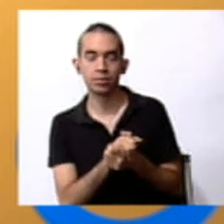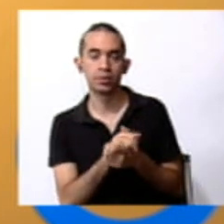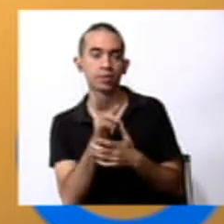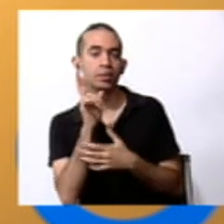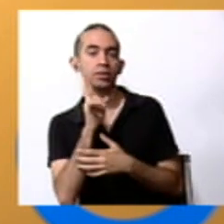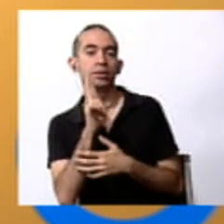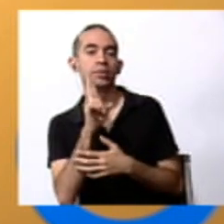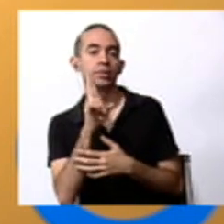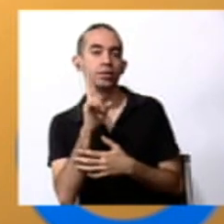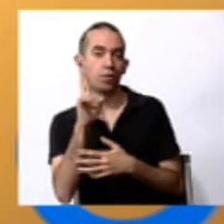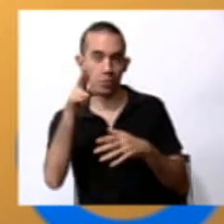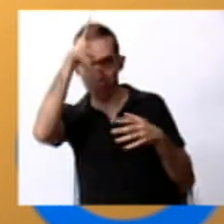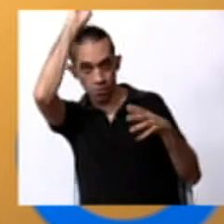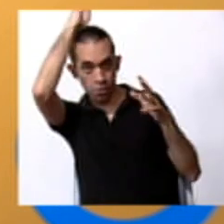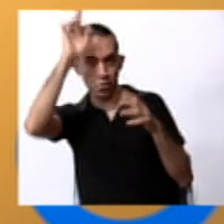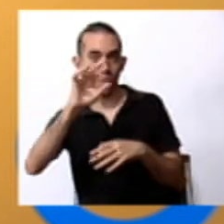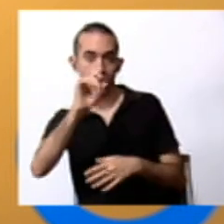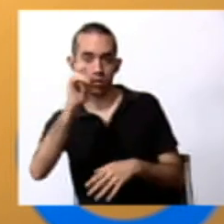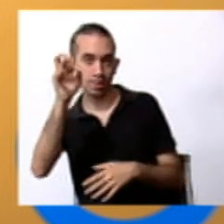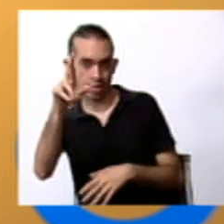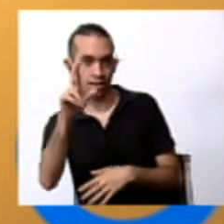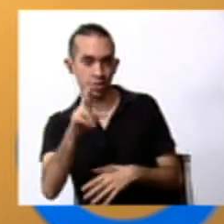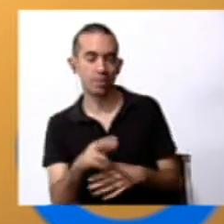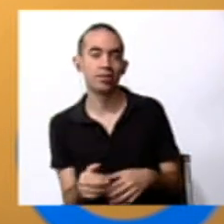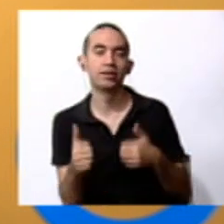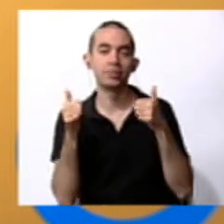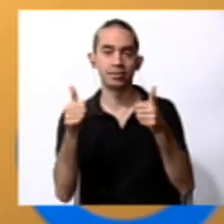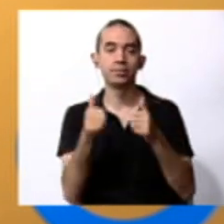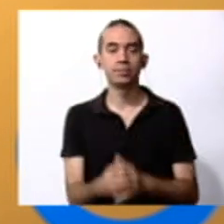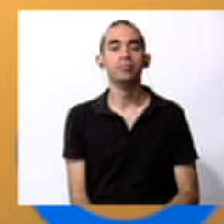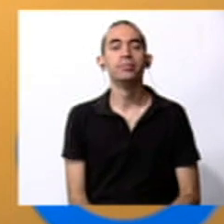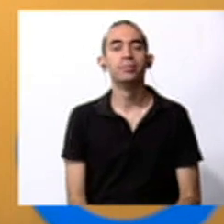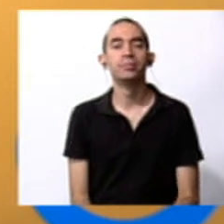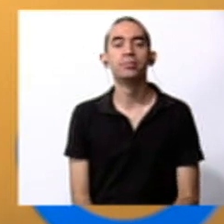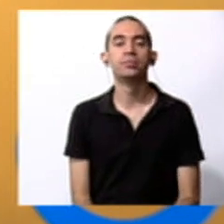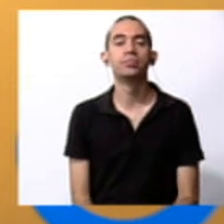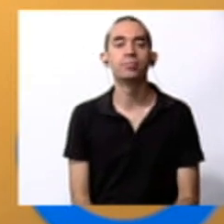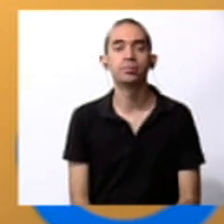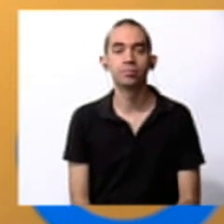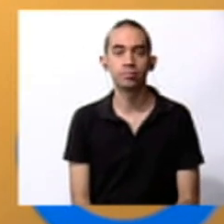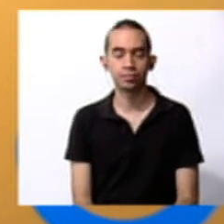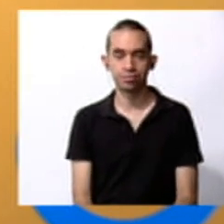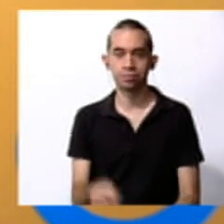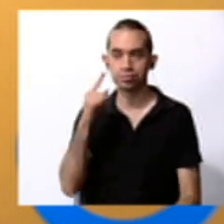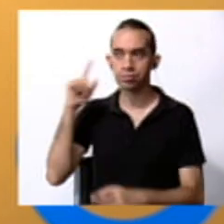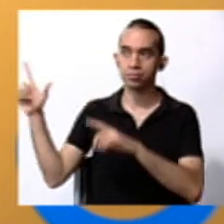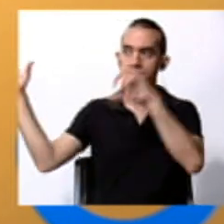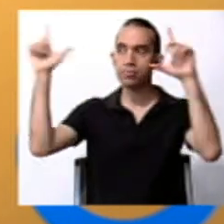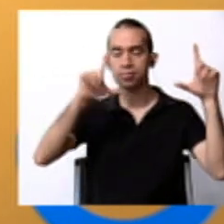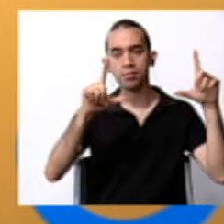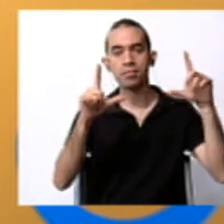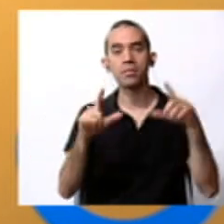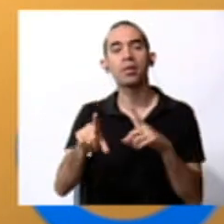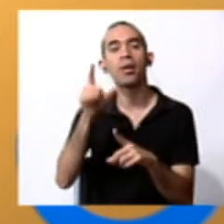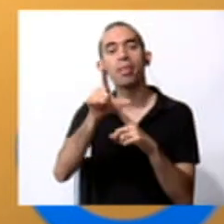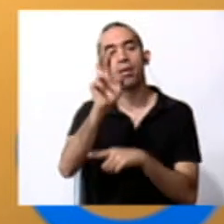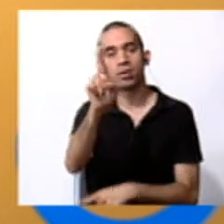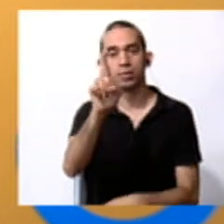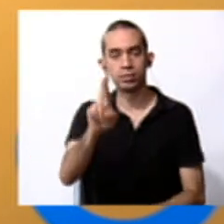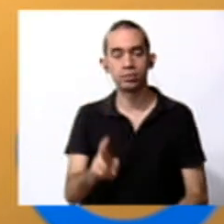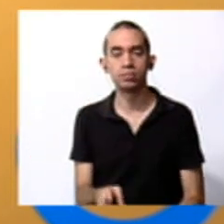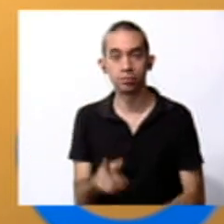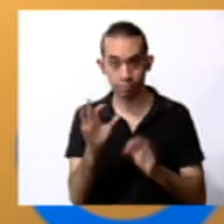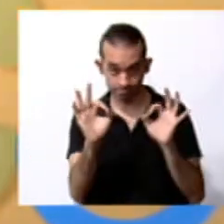Rooster. Very good. Okay. Now, let's see a presentation about letter R.